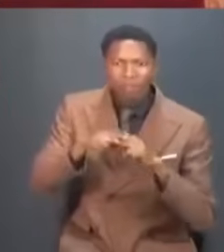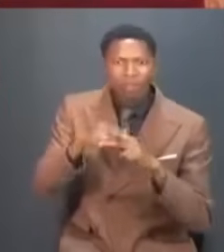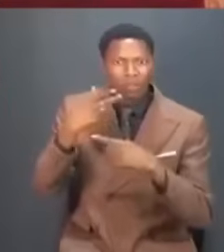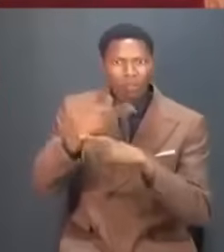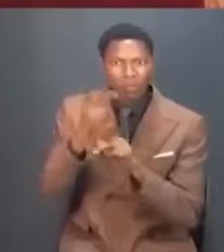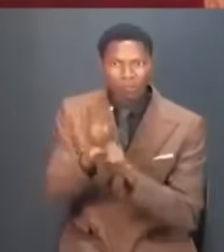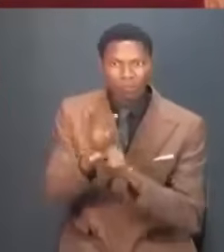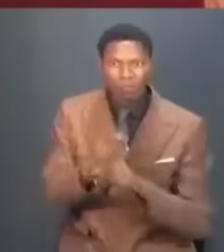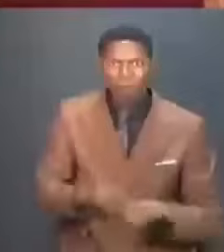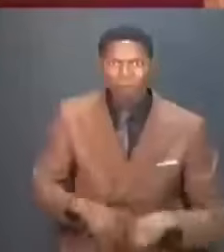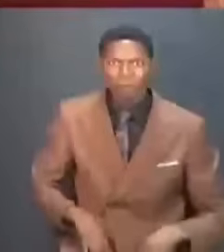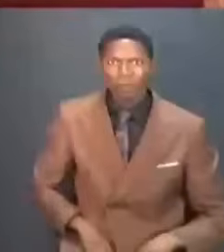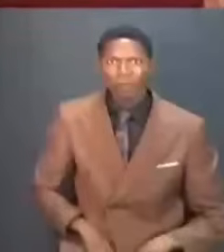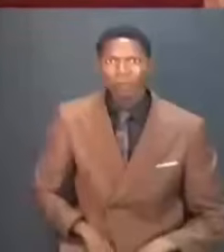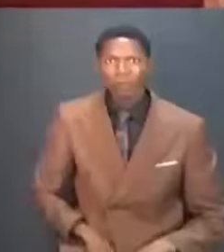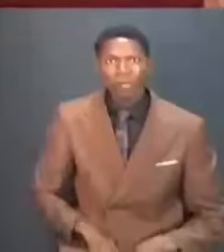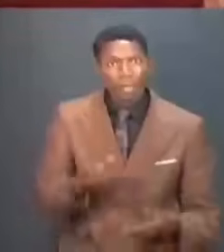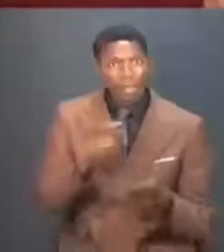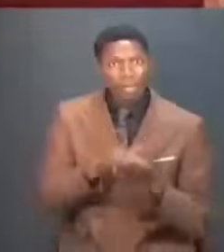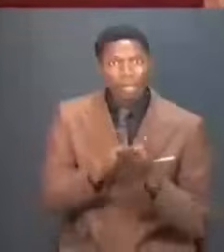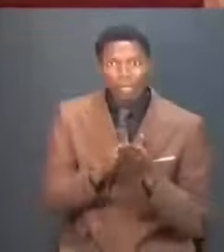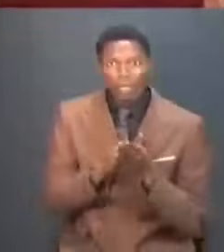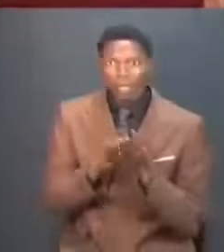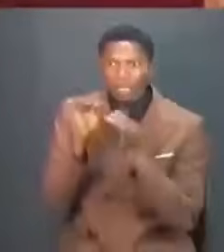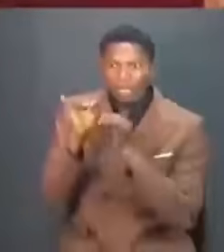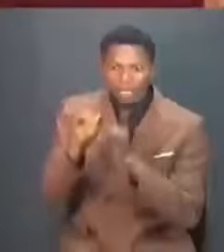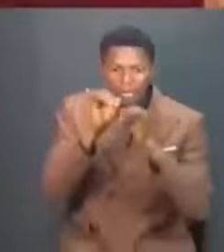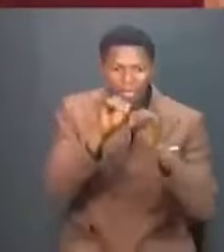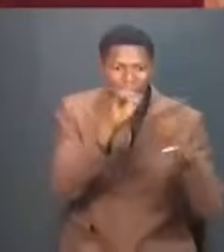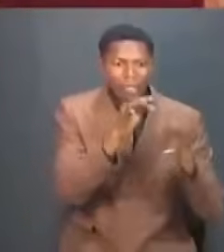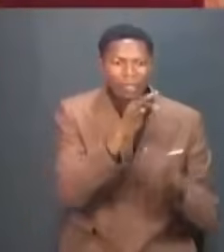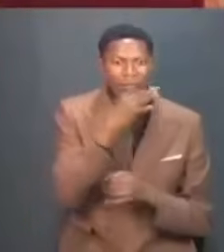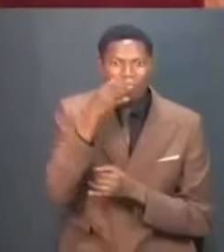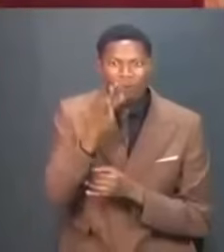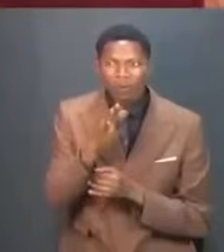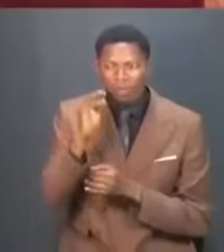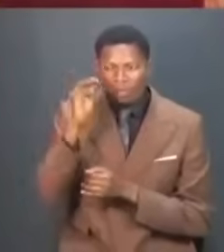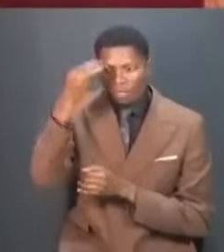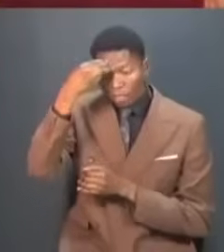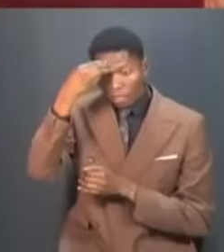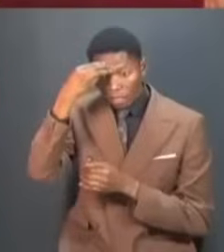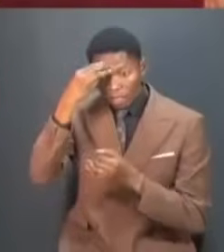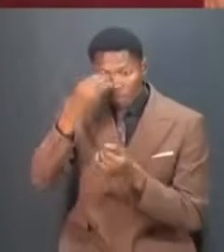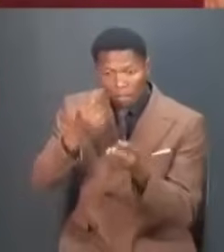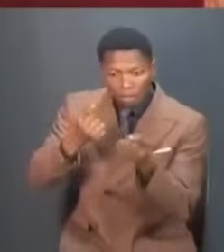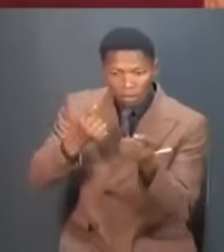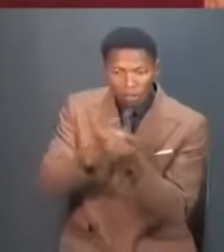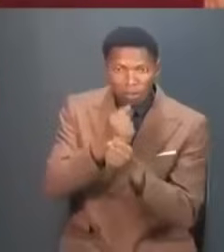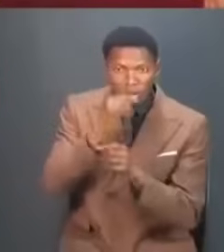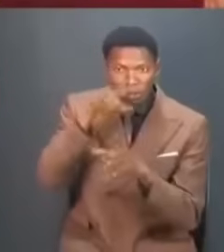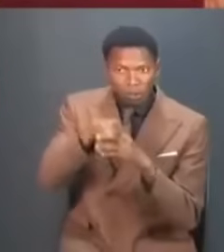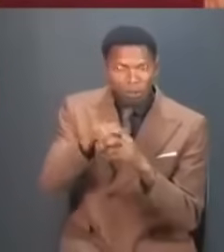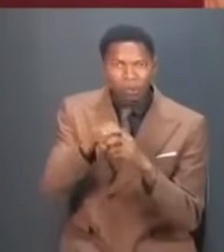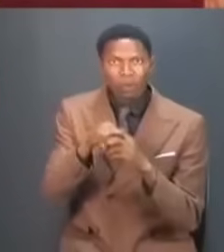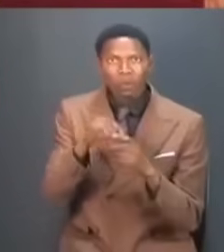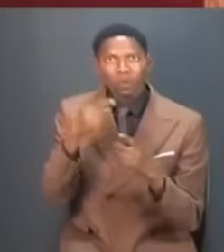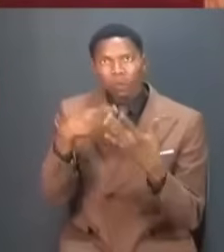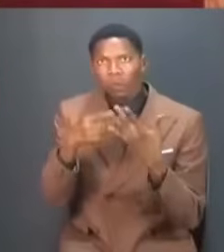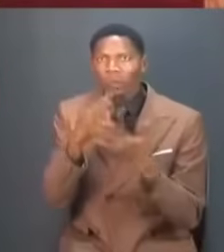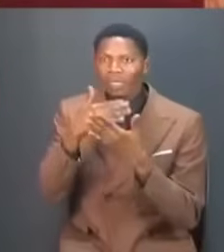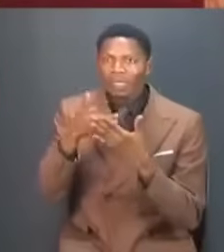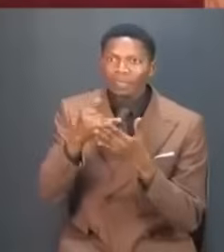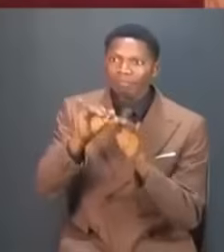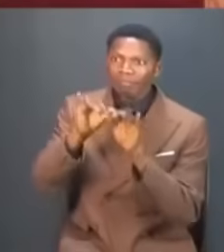In addition to individual farmers, the ministry extended input support to key